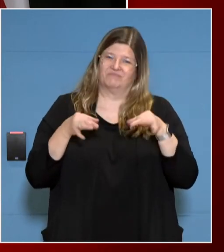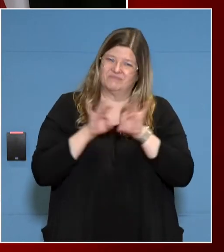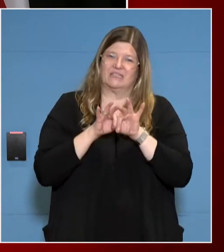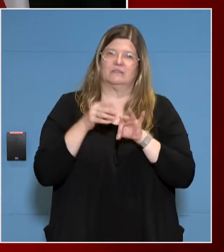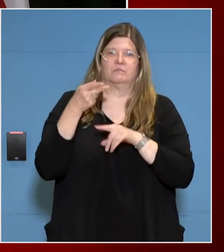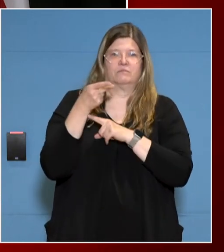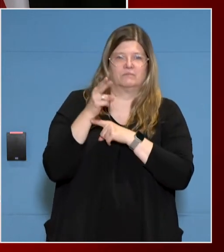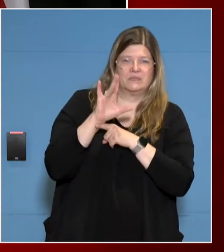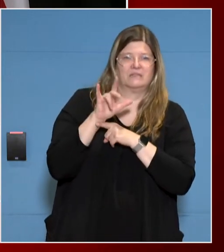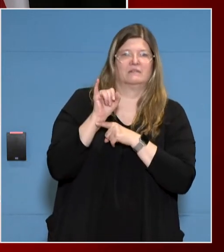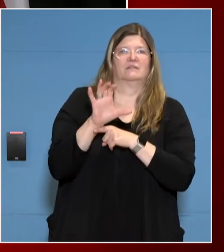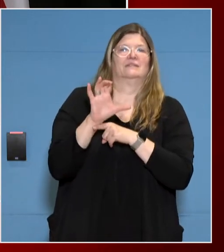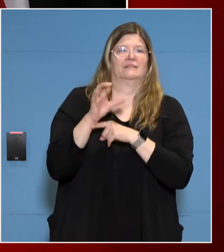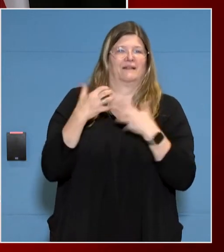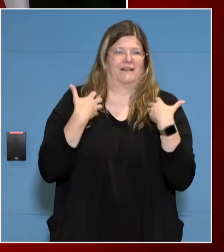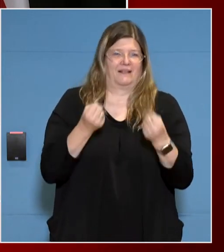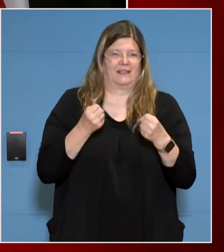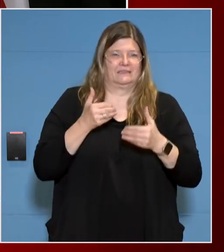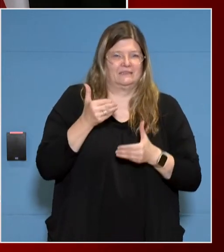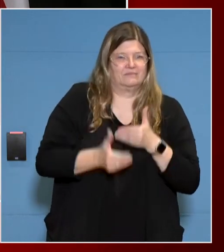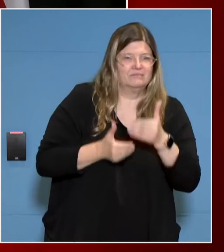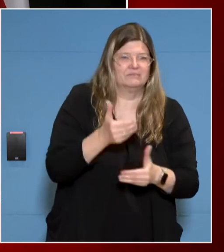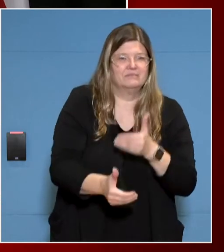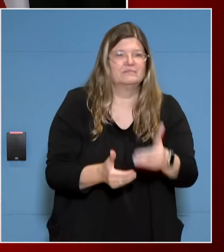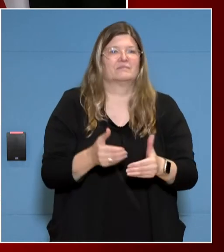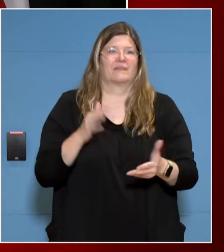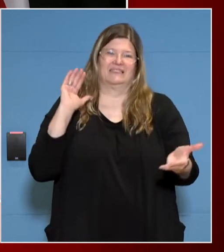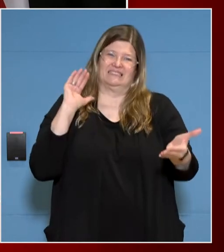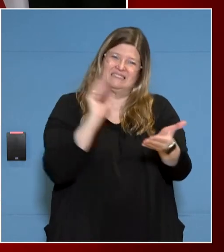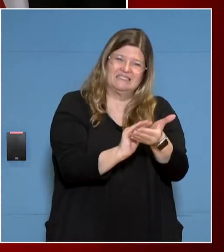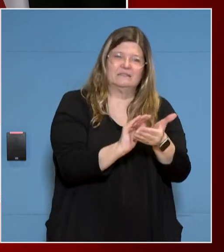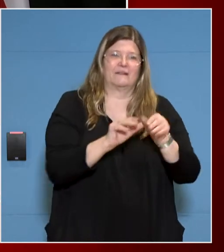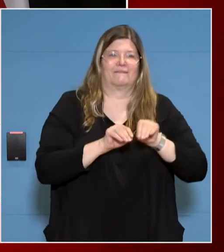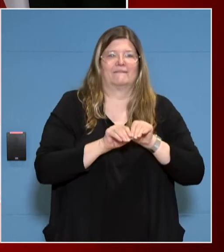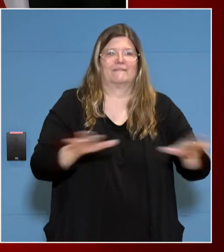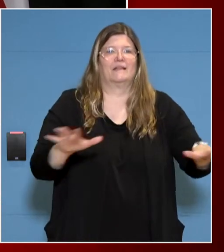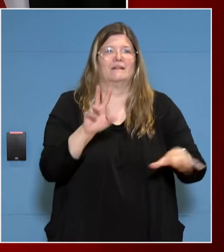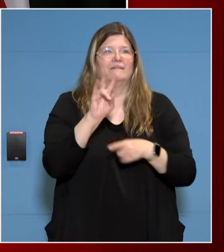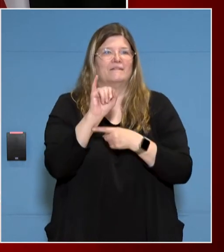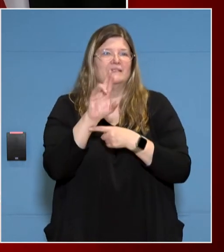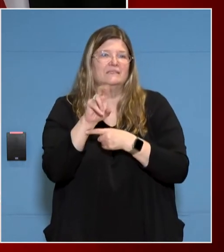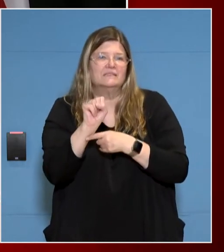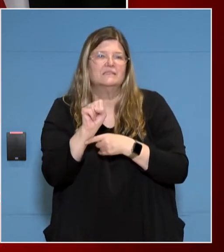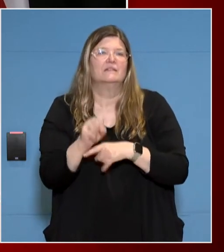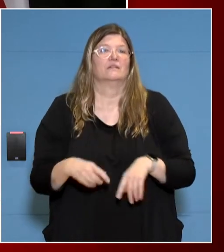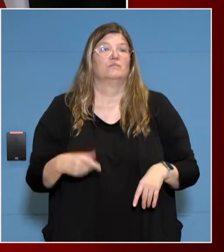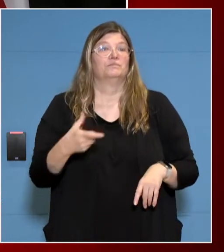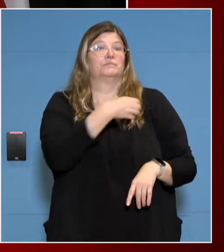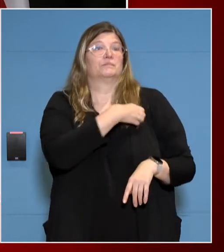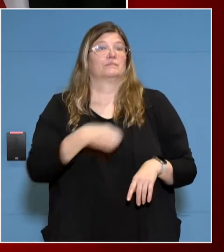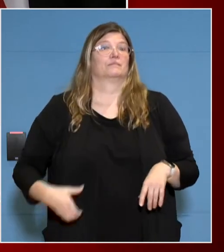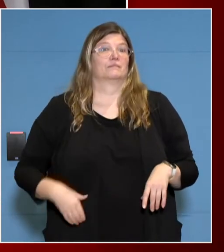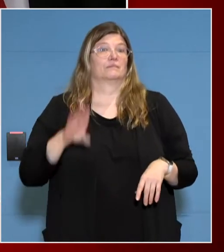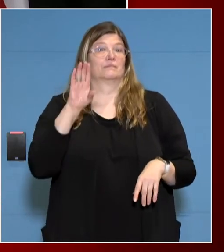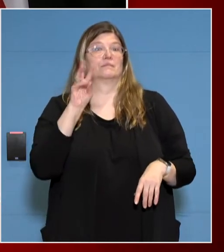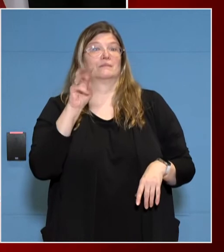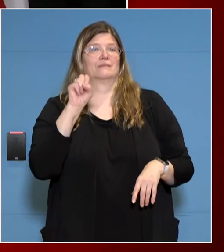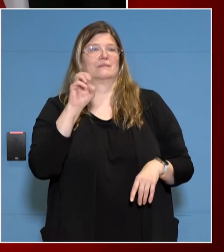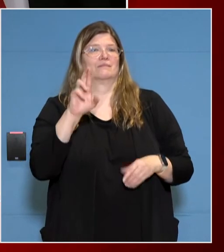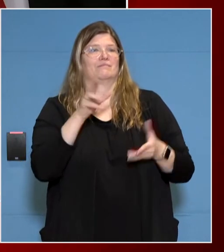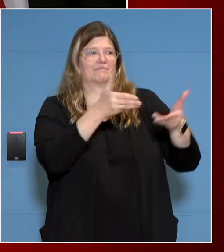each other healthy. Mayor Bowser, we're truly honored to welcome you back to Capitol Hill Medical Center today to receive your